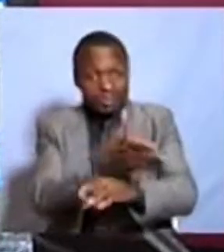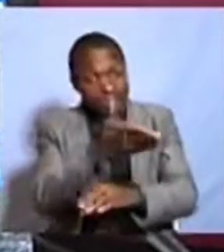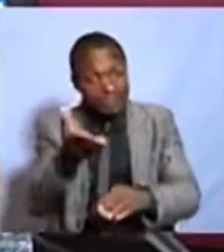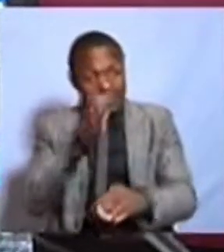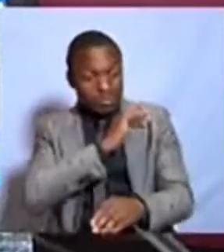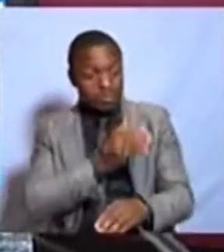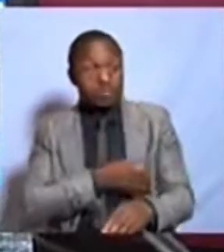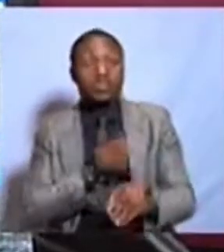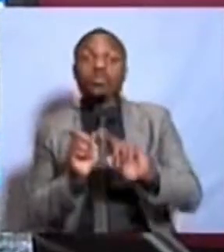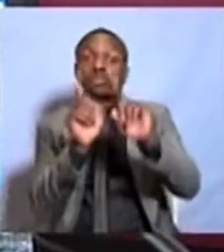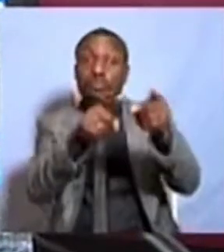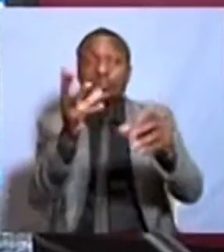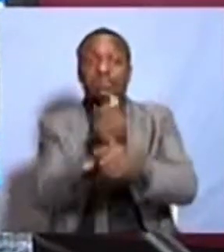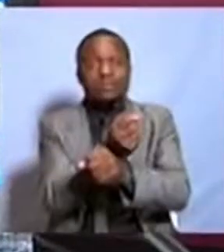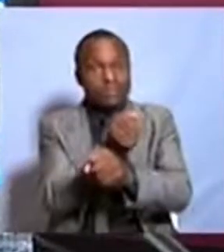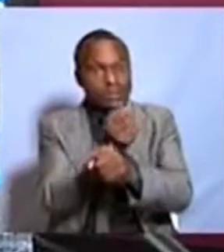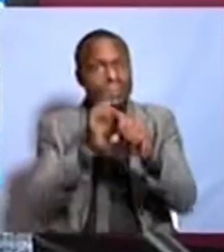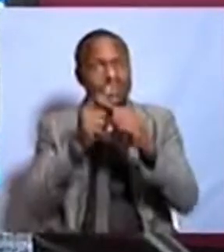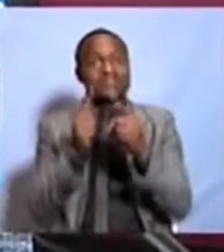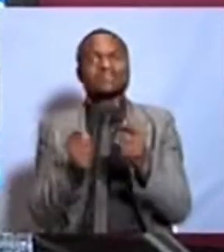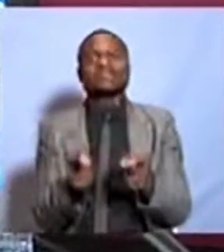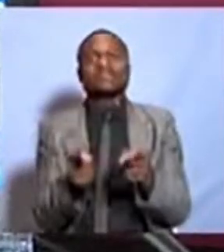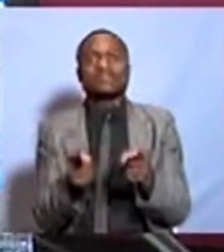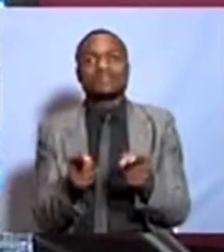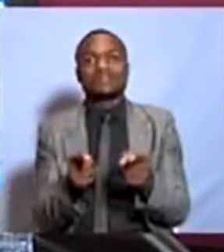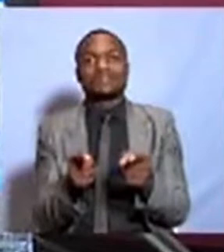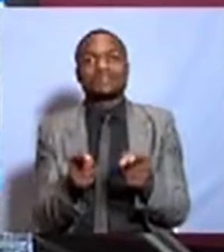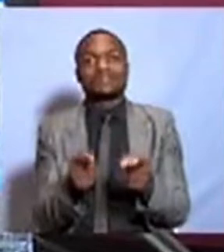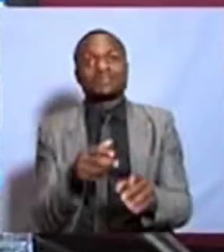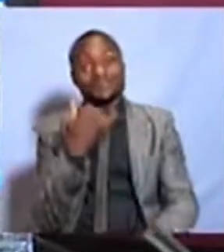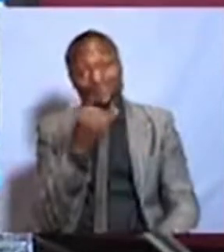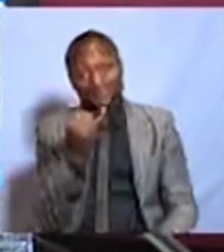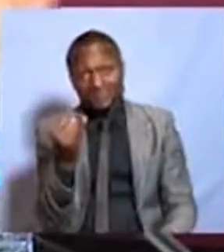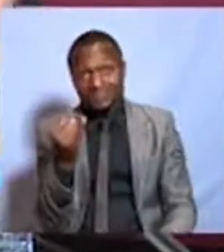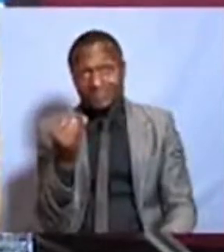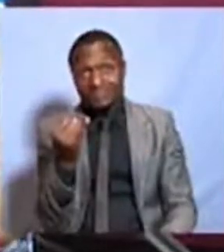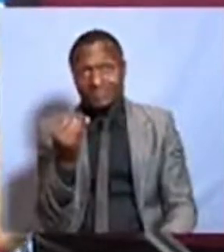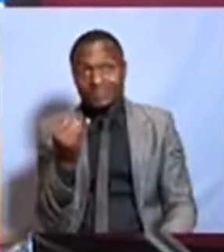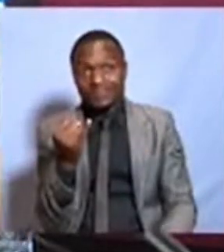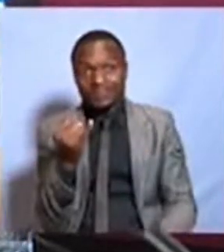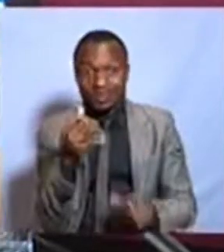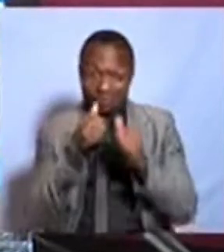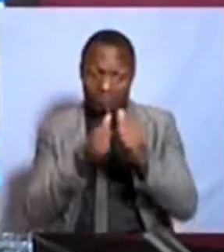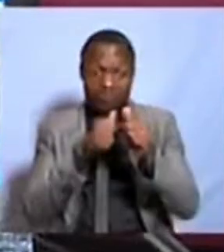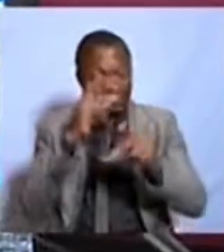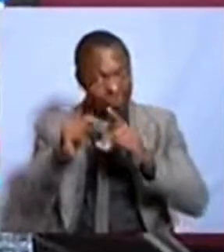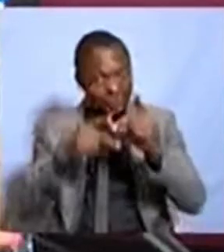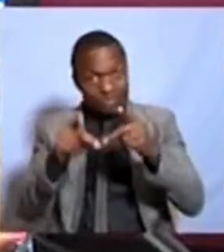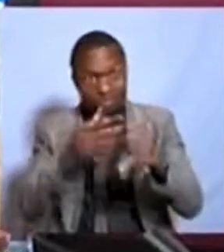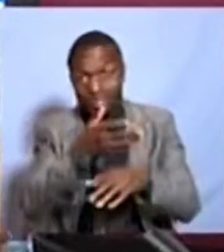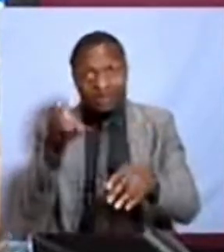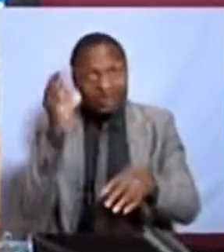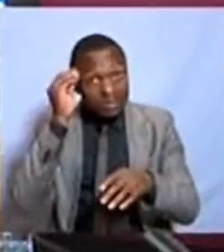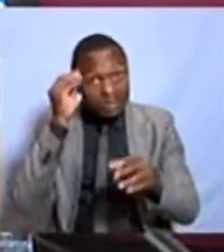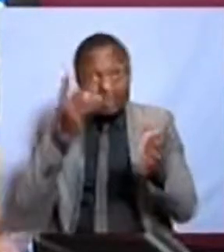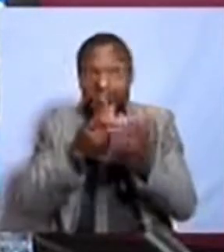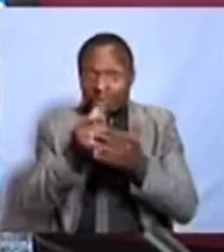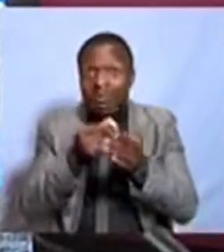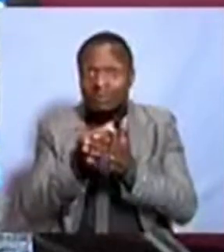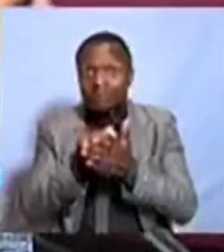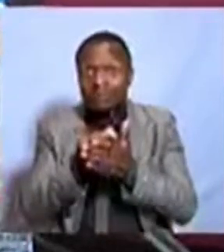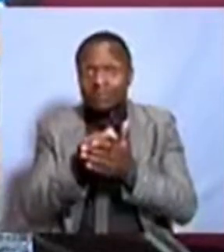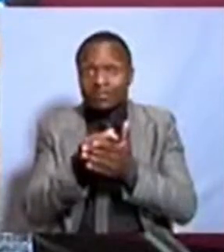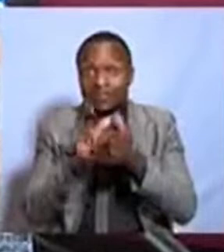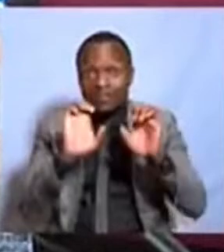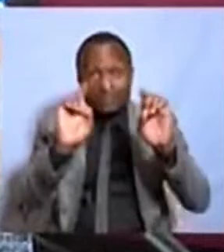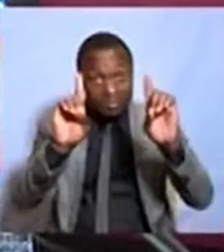women, go ahead and get them. But the uptake and the following through the process, do they know financial literacy? Do they know